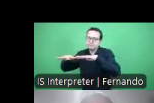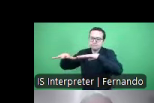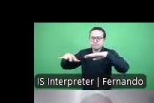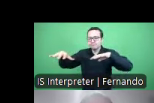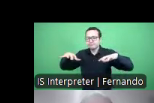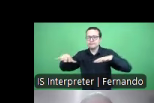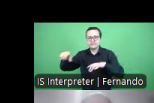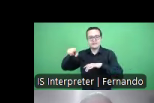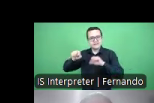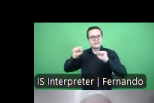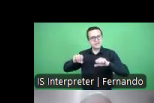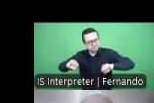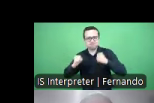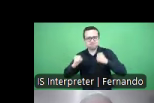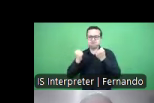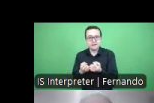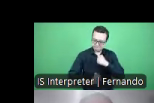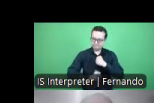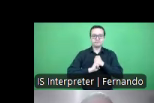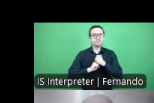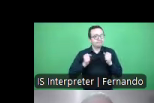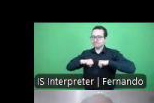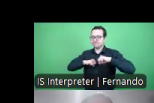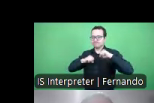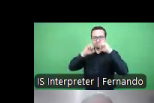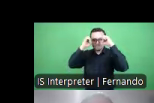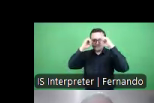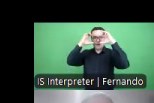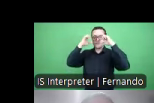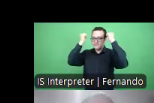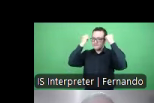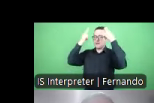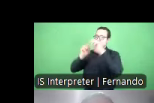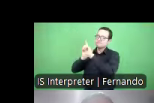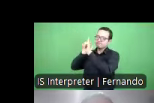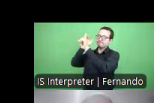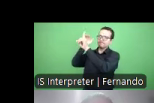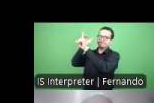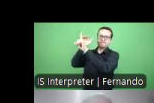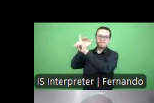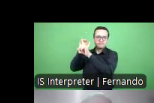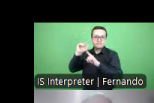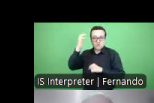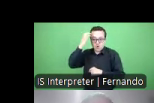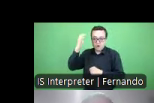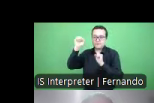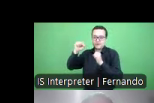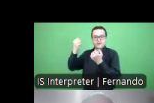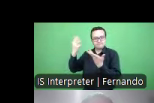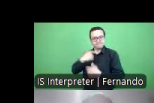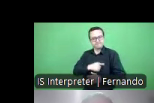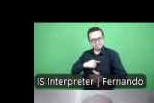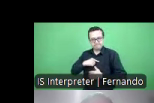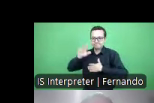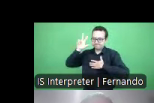yang baik to get dari more pemerintah, di mana commitments from pemerintah pun governments dapat of each kemudian country in which membantu that kita these commitments untuk could help mewujudkan us